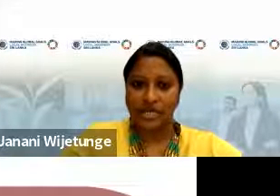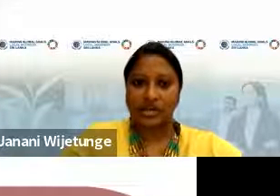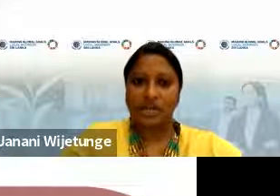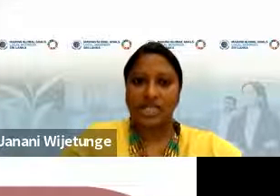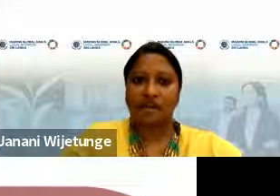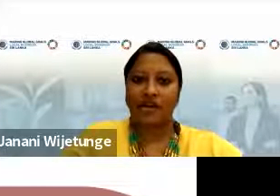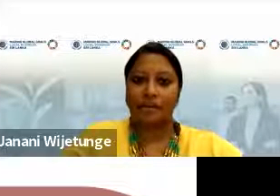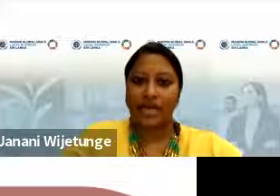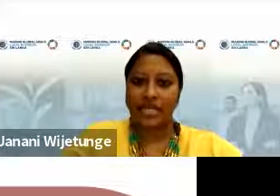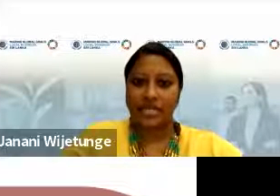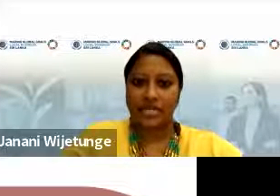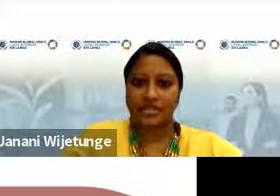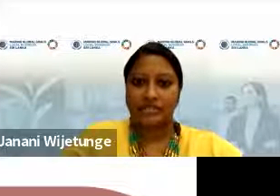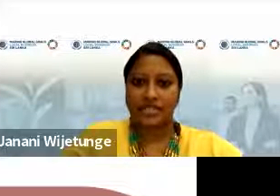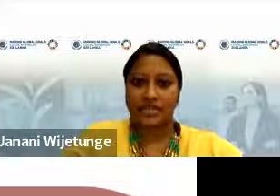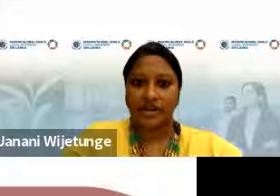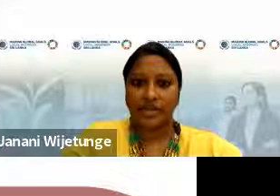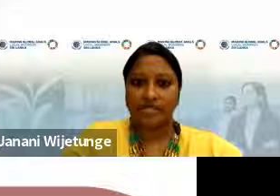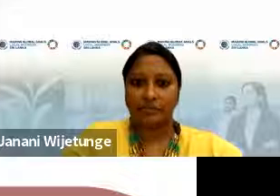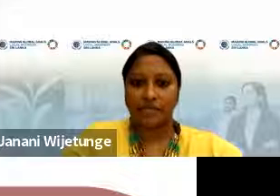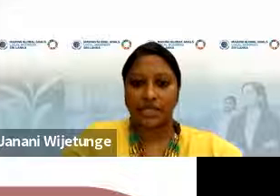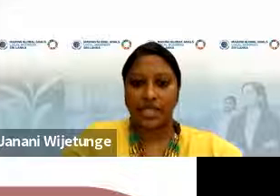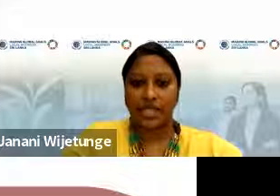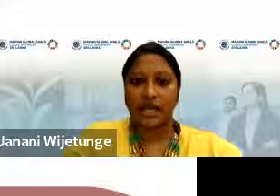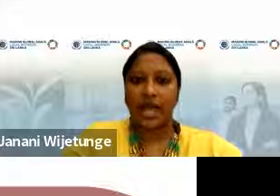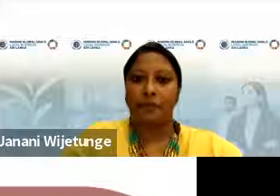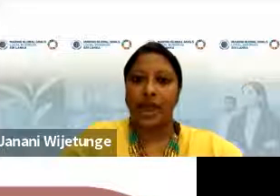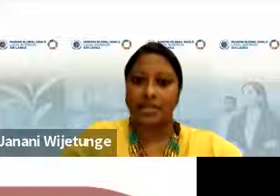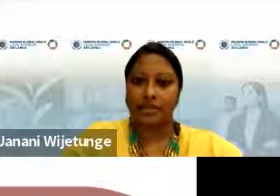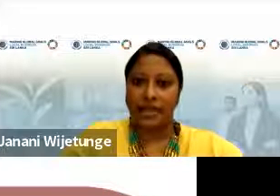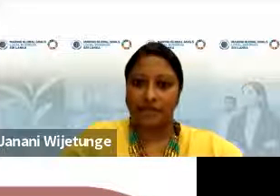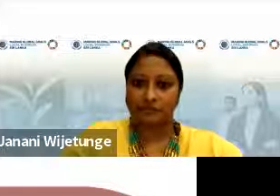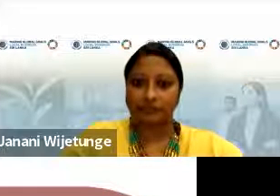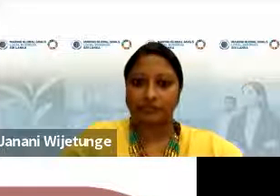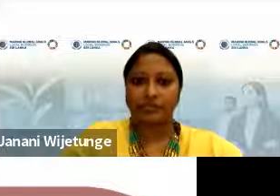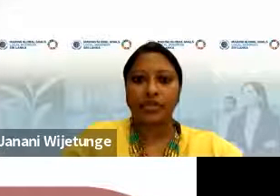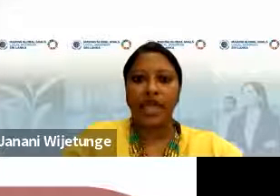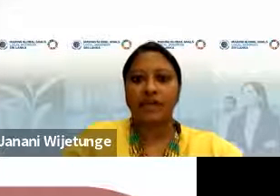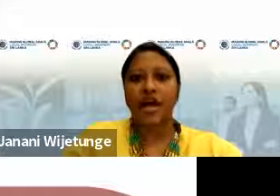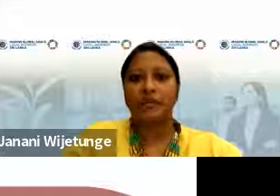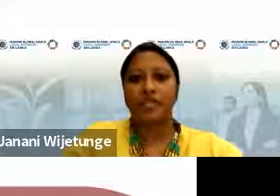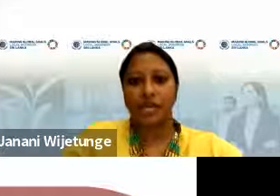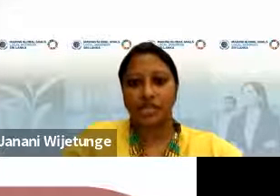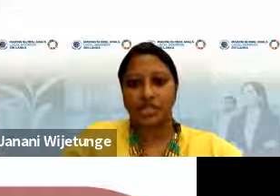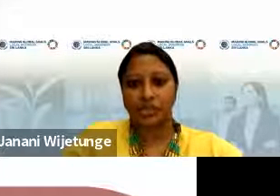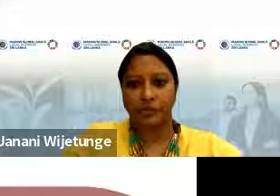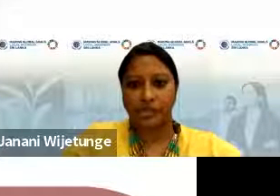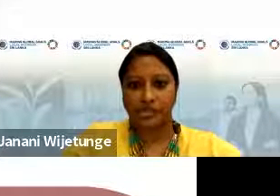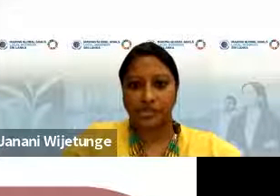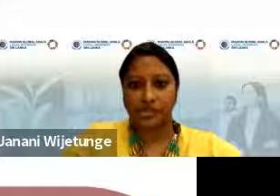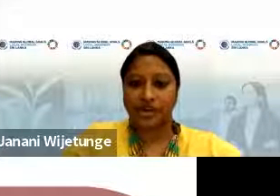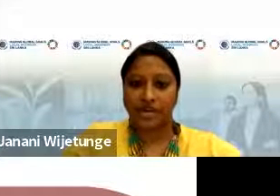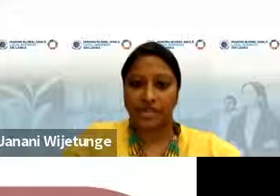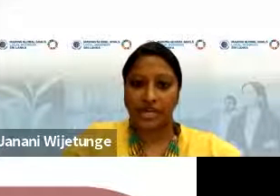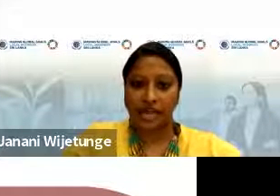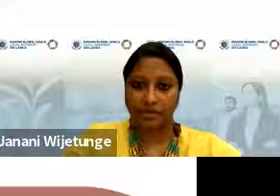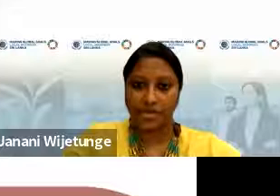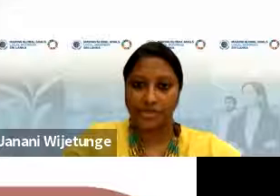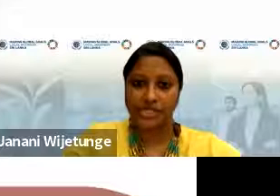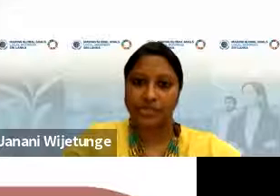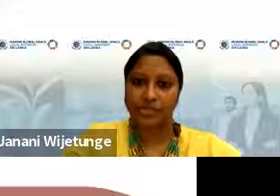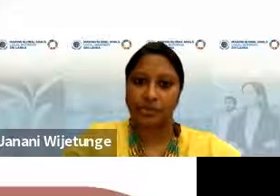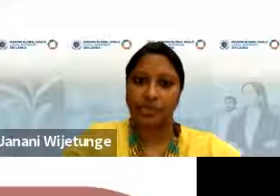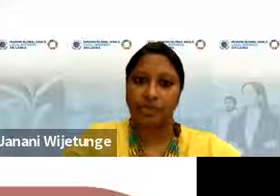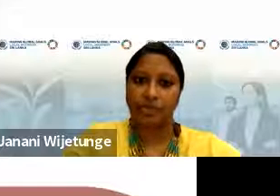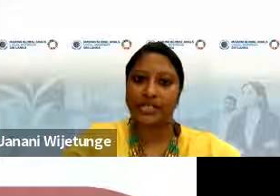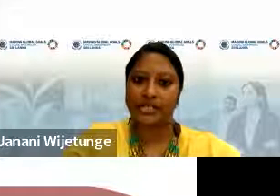follows. Mr. Afam Ali serves as Director Supply Chain, Brandix Apparel. Afam is passionate about pursuing strategic